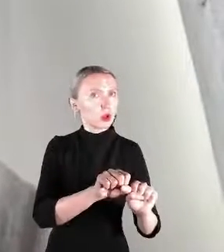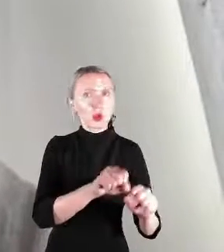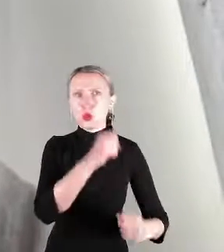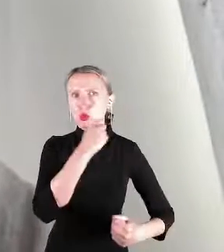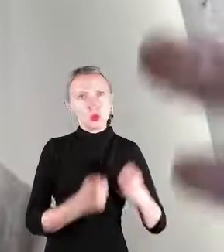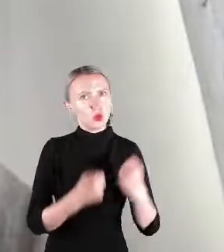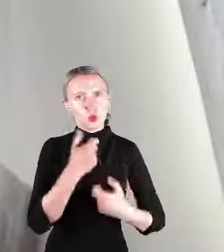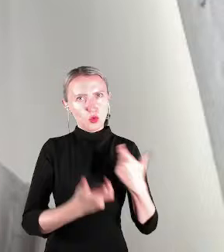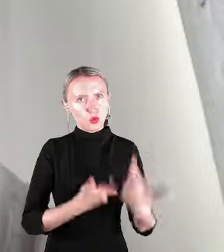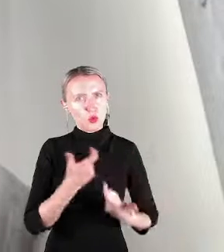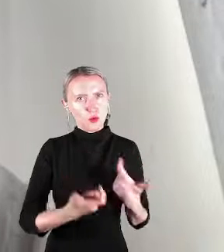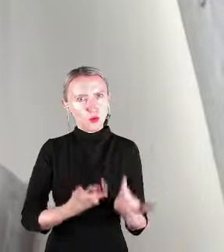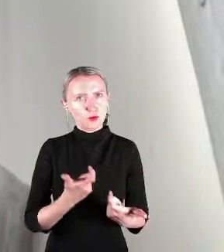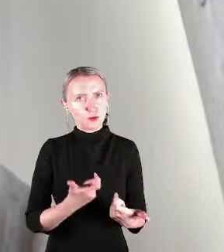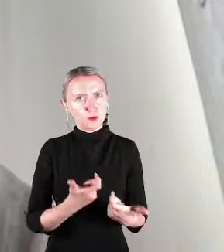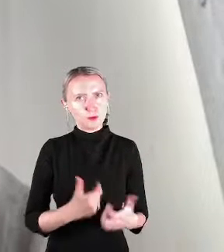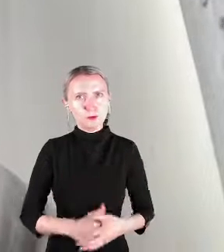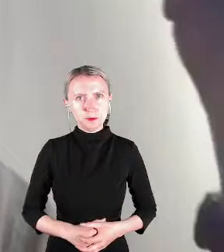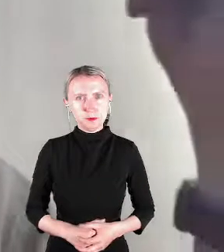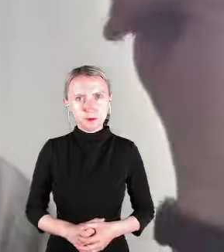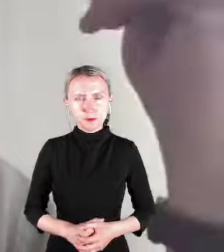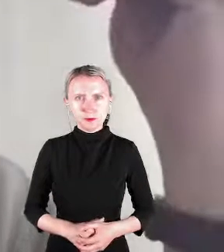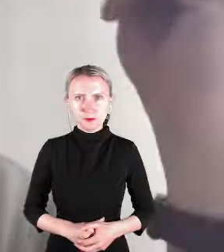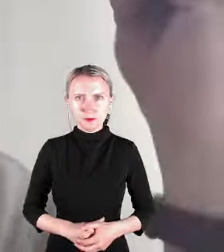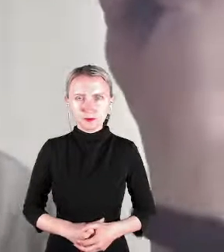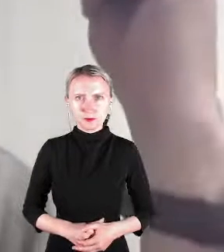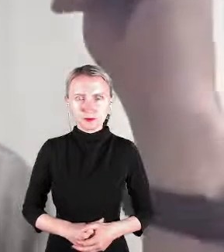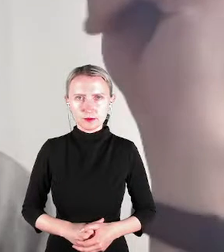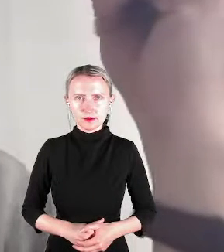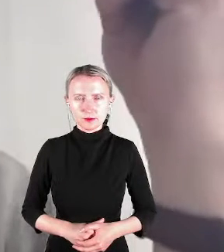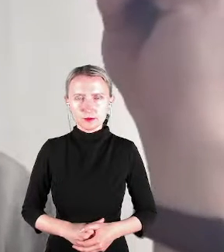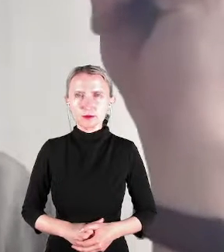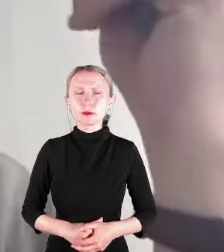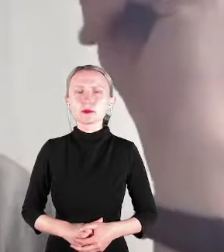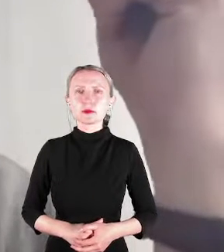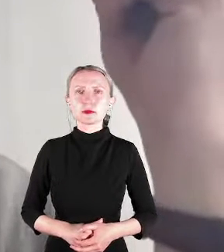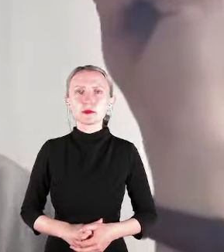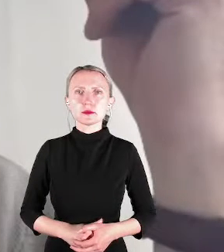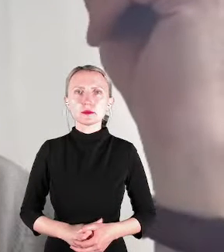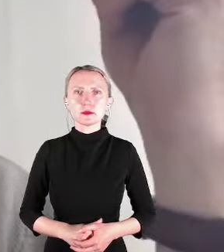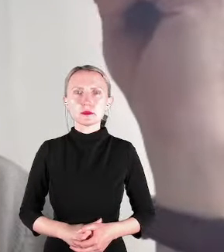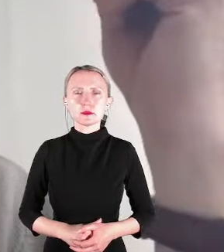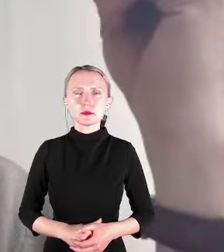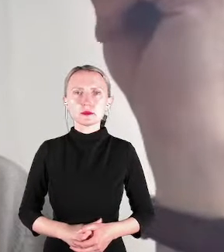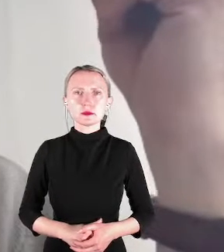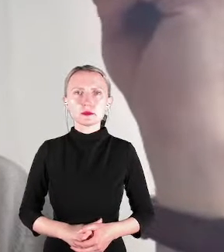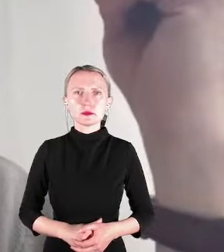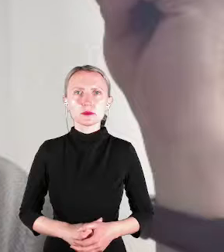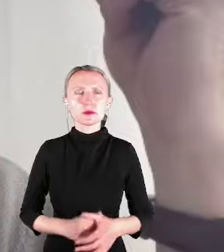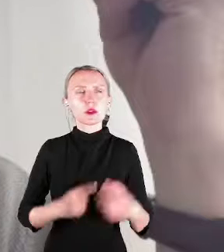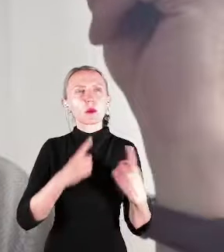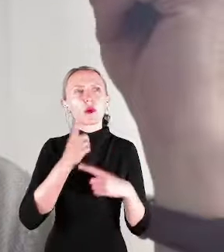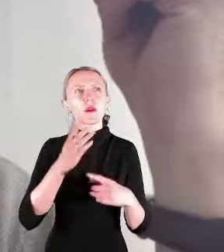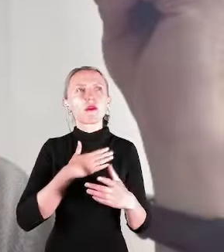the same in large parts of the world, but yeah, it's hard to reach out to change